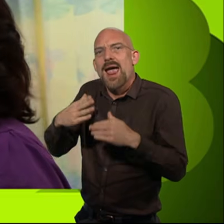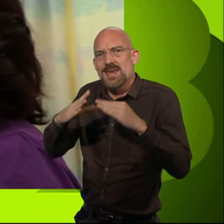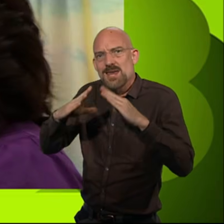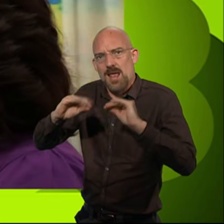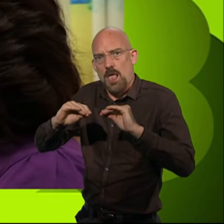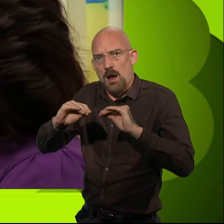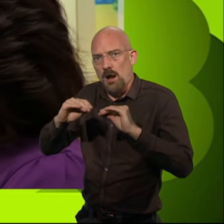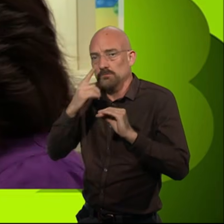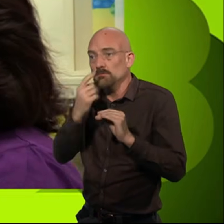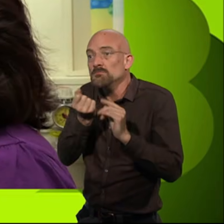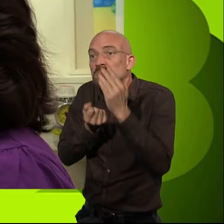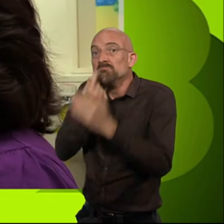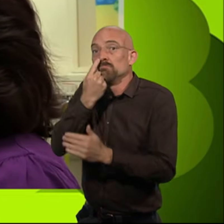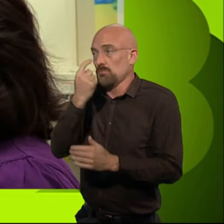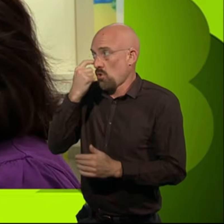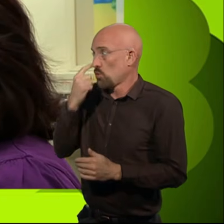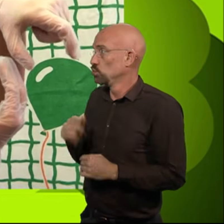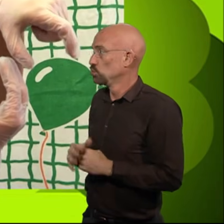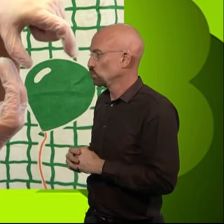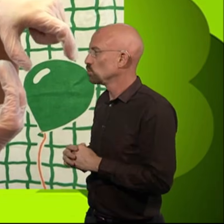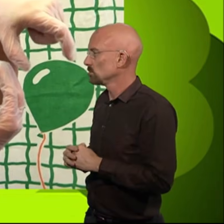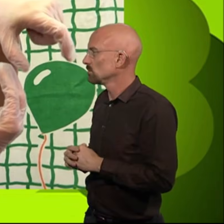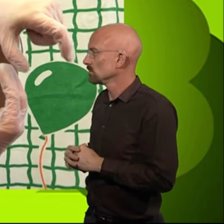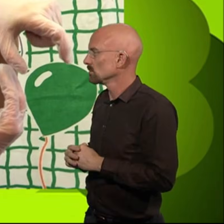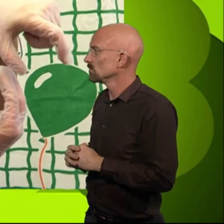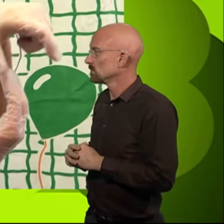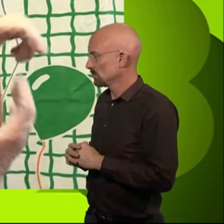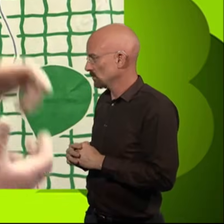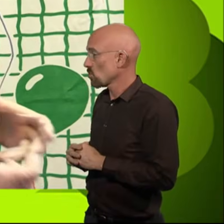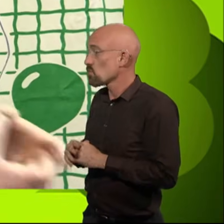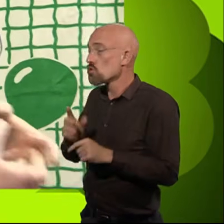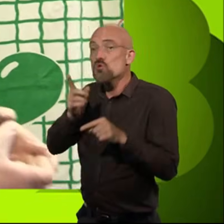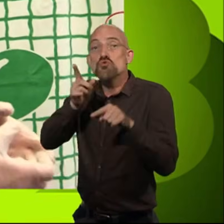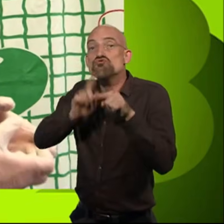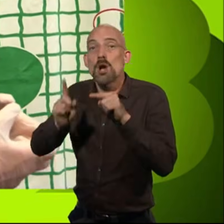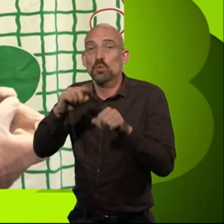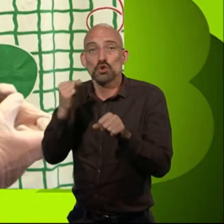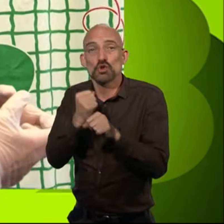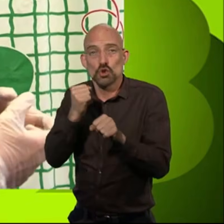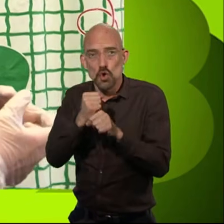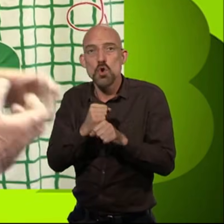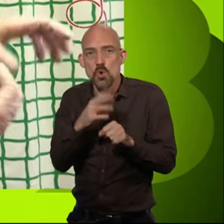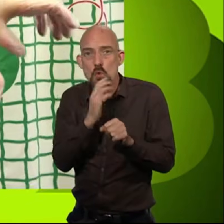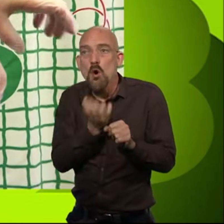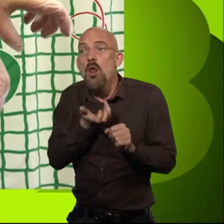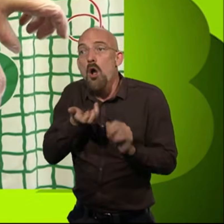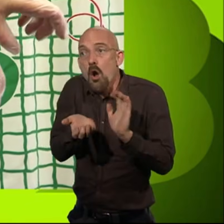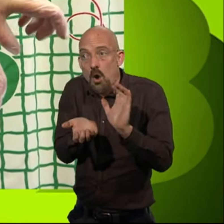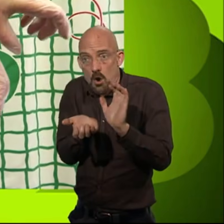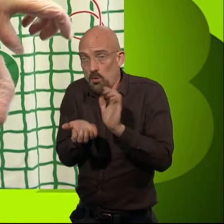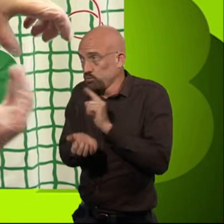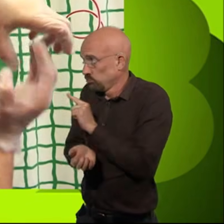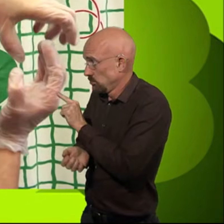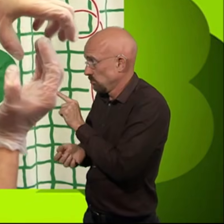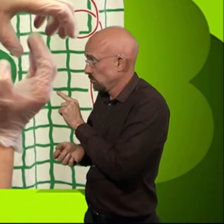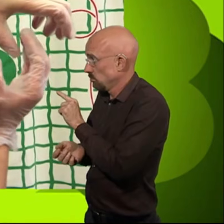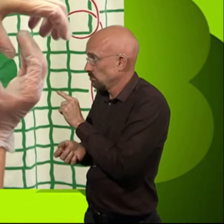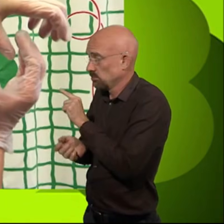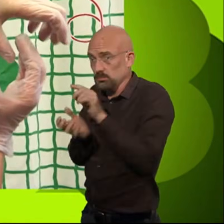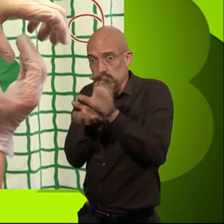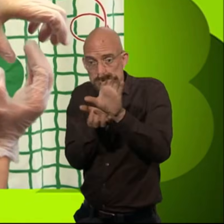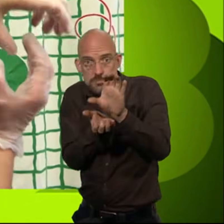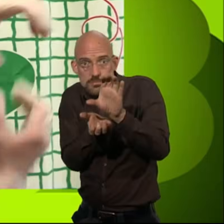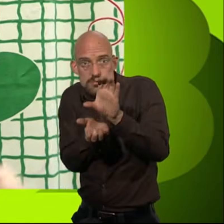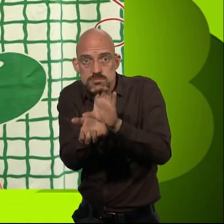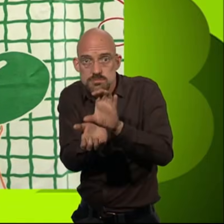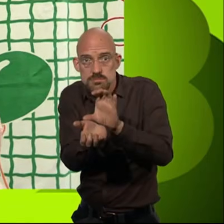she can't exactly swallow it, can she? What I'm going to try and do is actually hold on to her jaw and push it back in